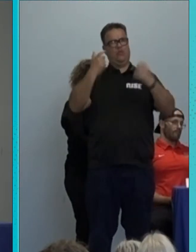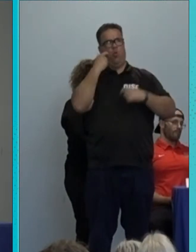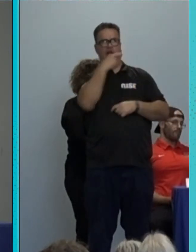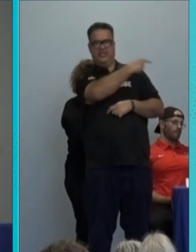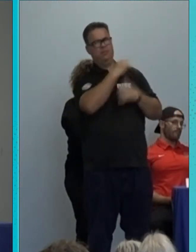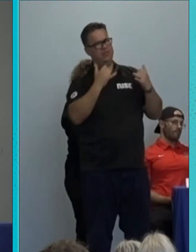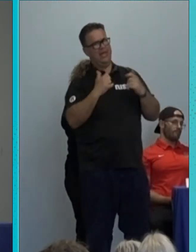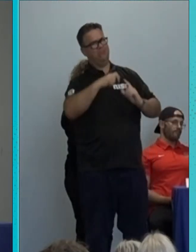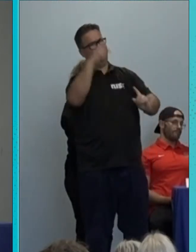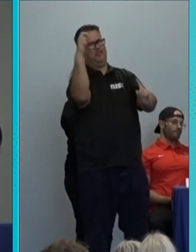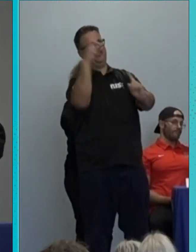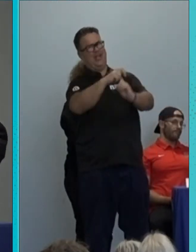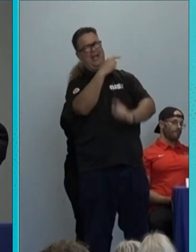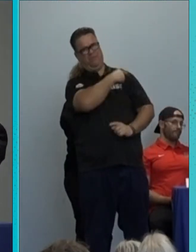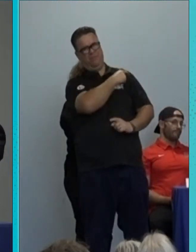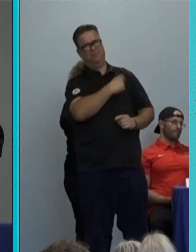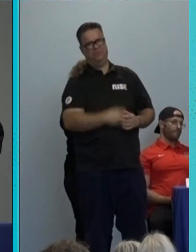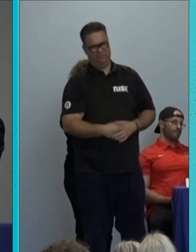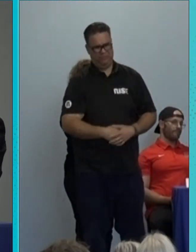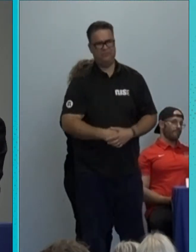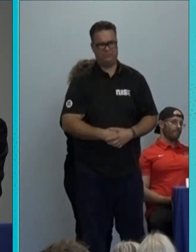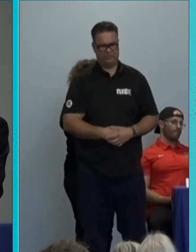play.